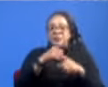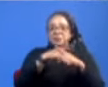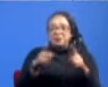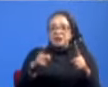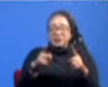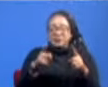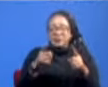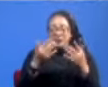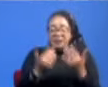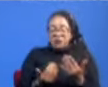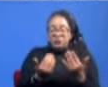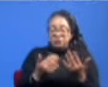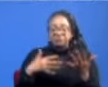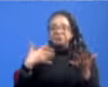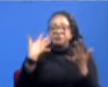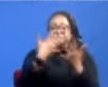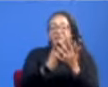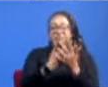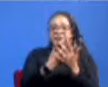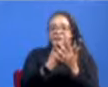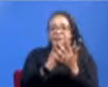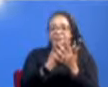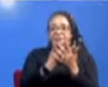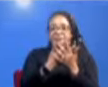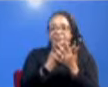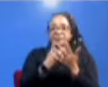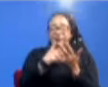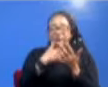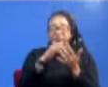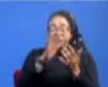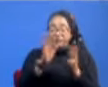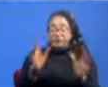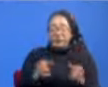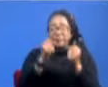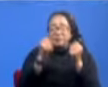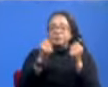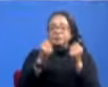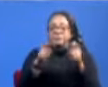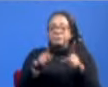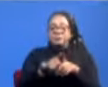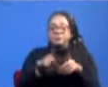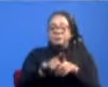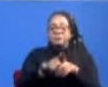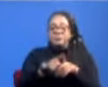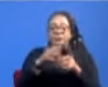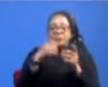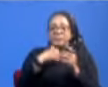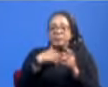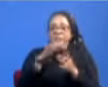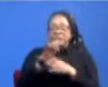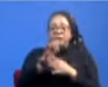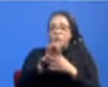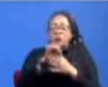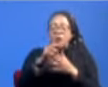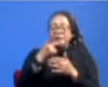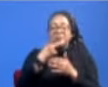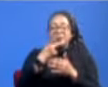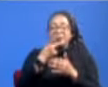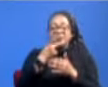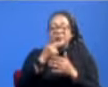of the state in Uganda following his abduction and subsequent extradition to Kampala before